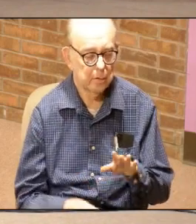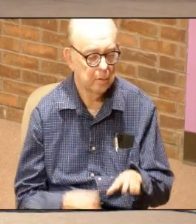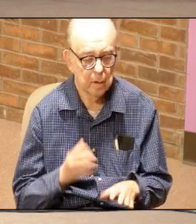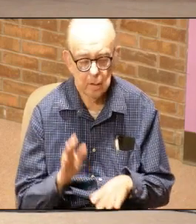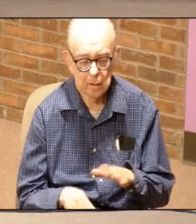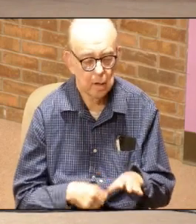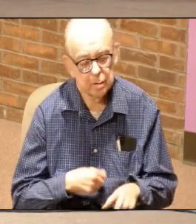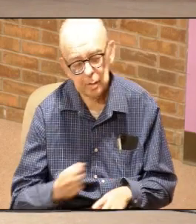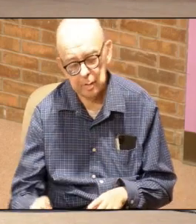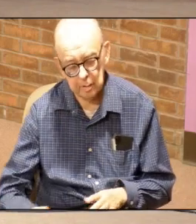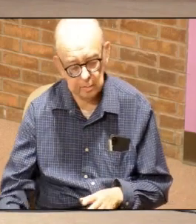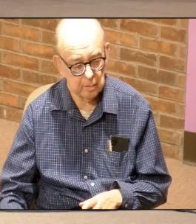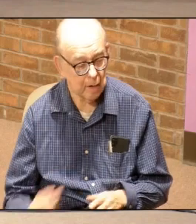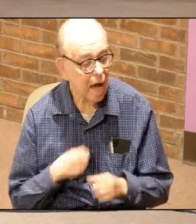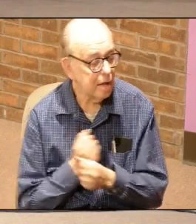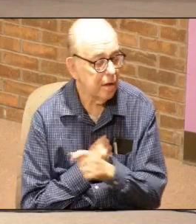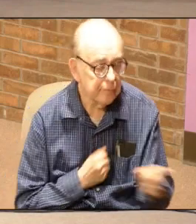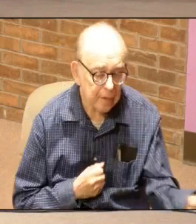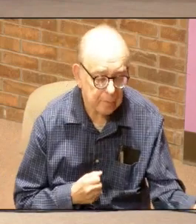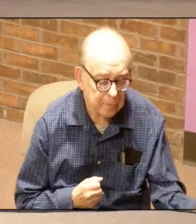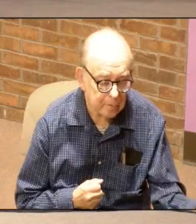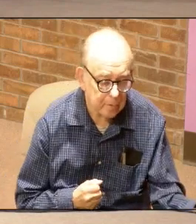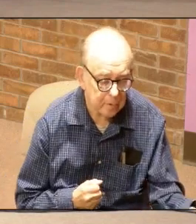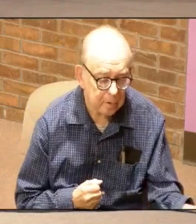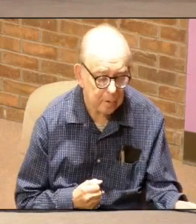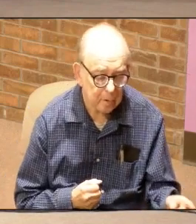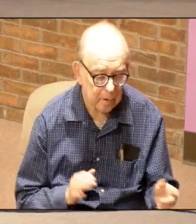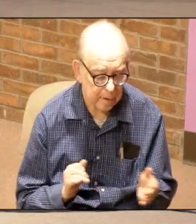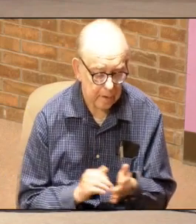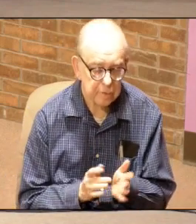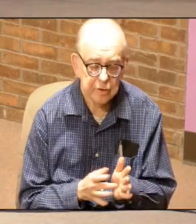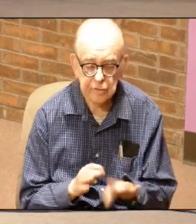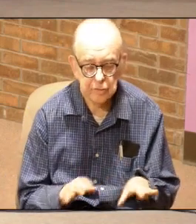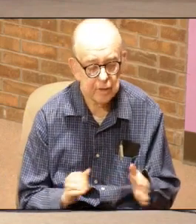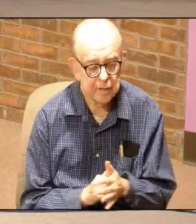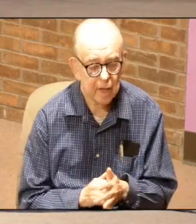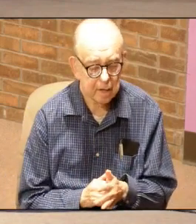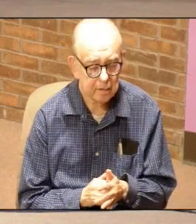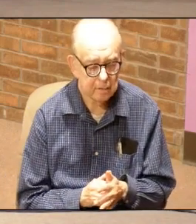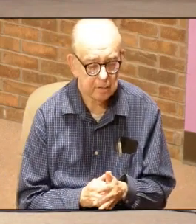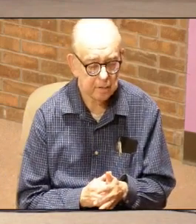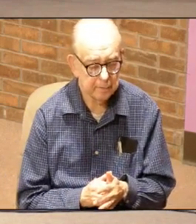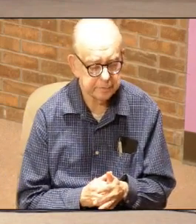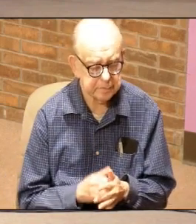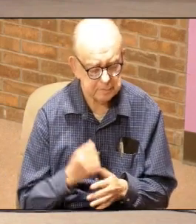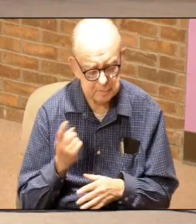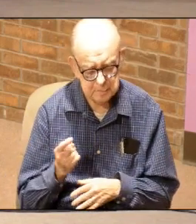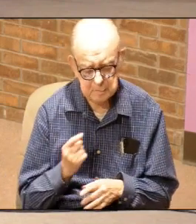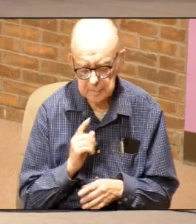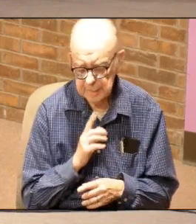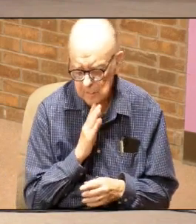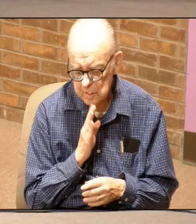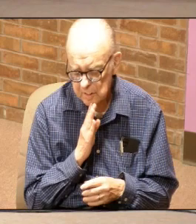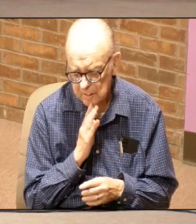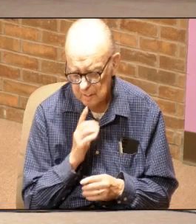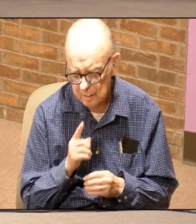don't walk to the other side, I love them. That's what Jesus did. I think we were